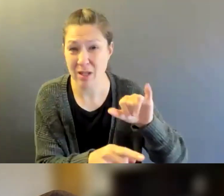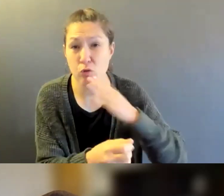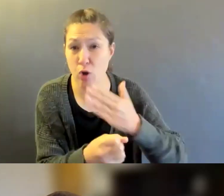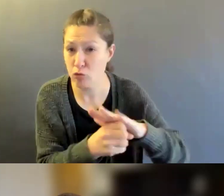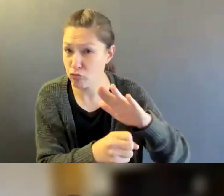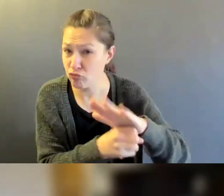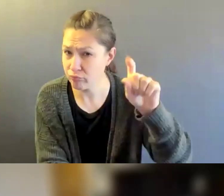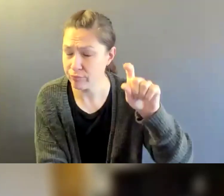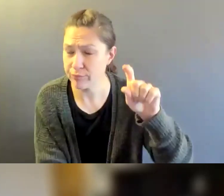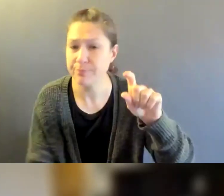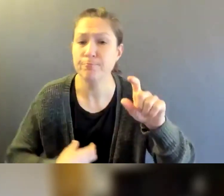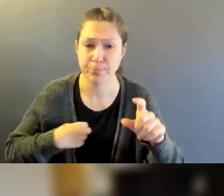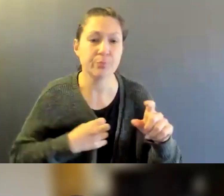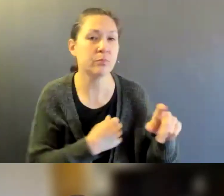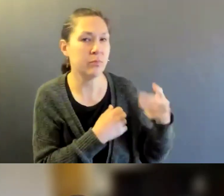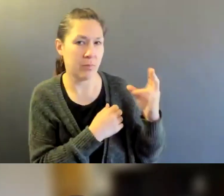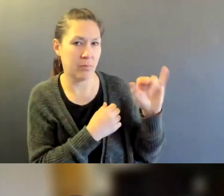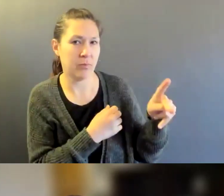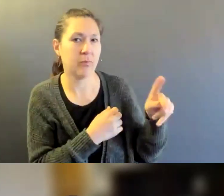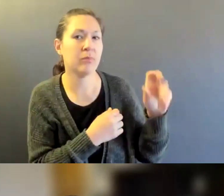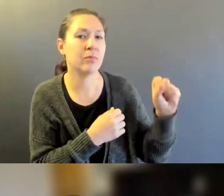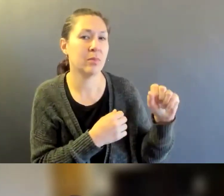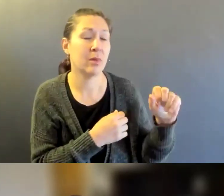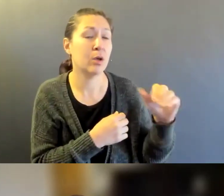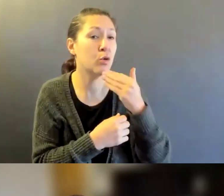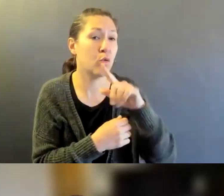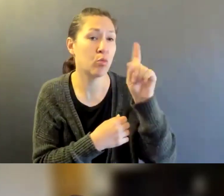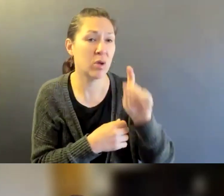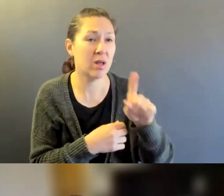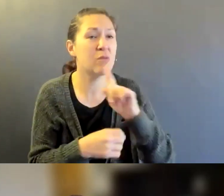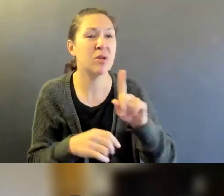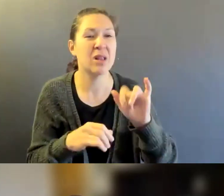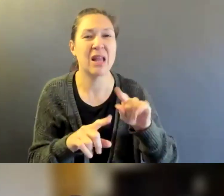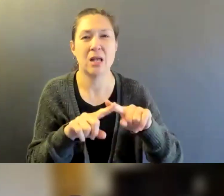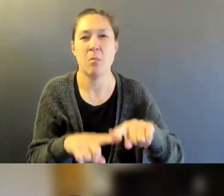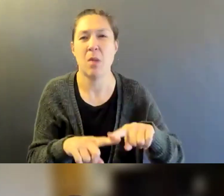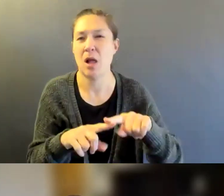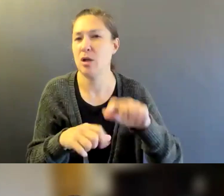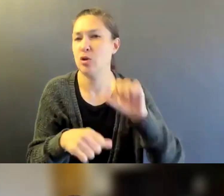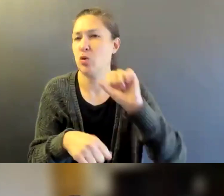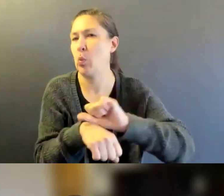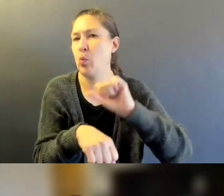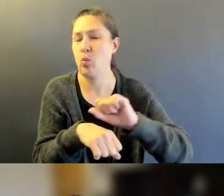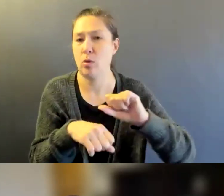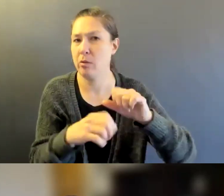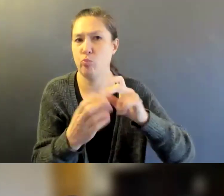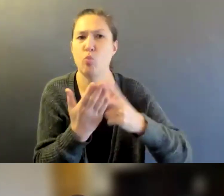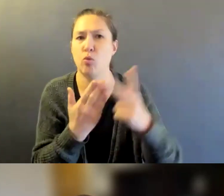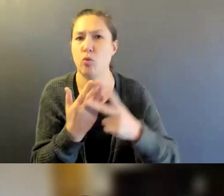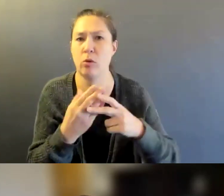Thank you for the question. And I'd say the answer really depends on the work that you're trying